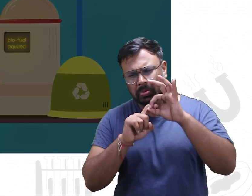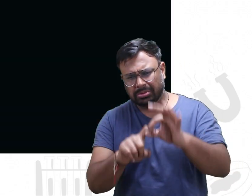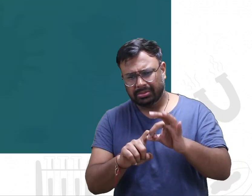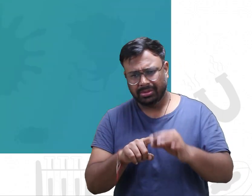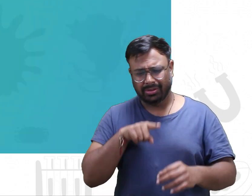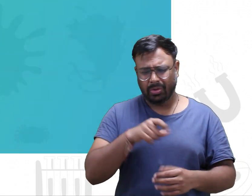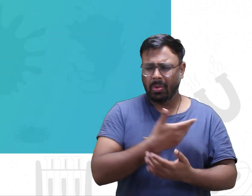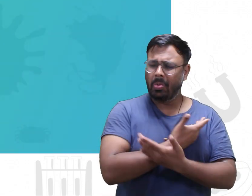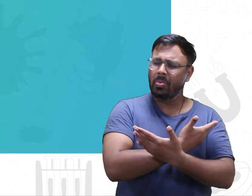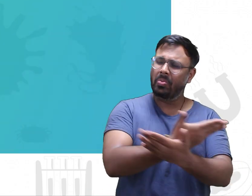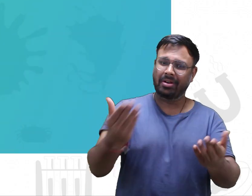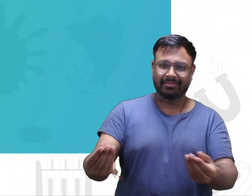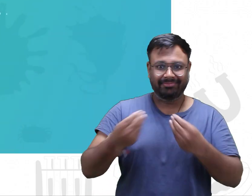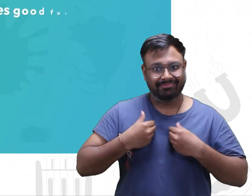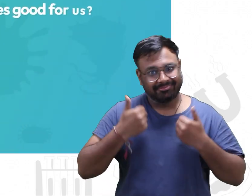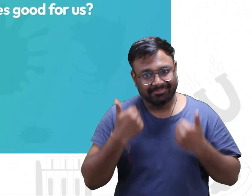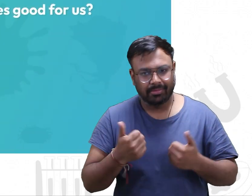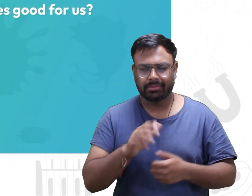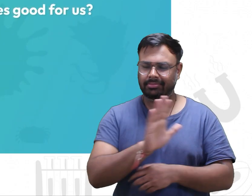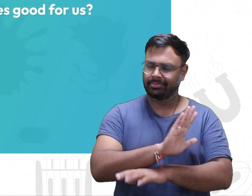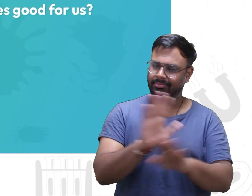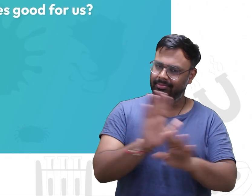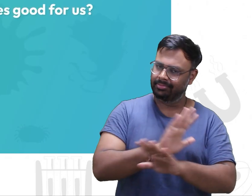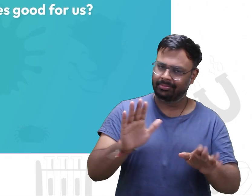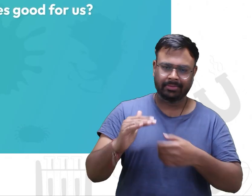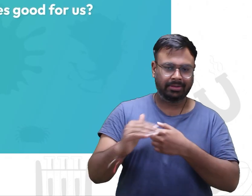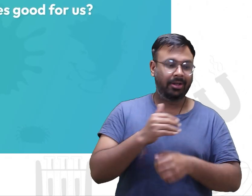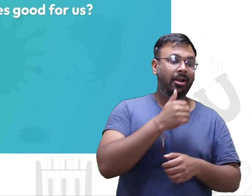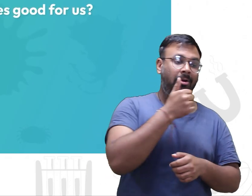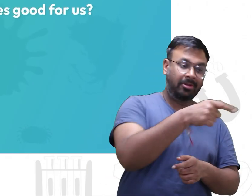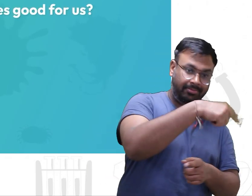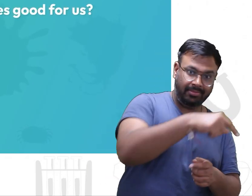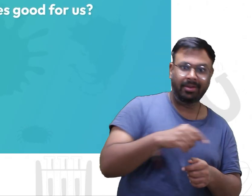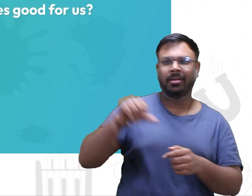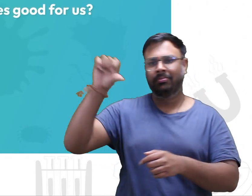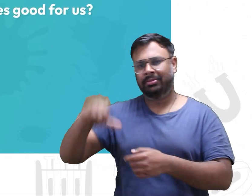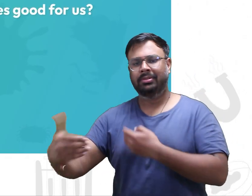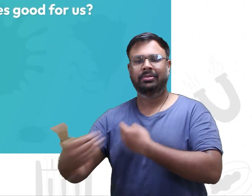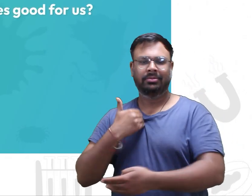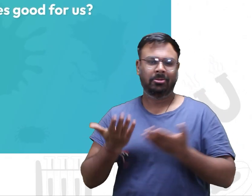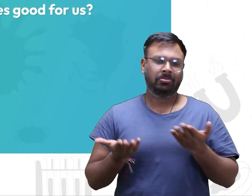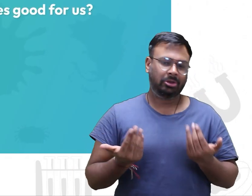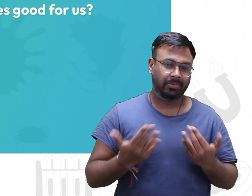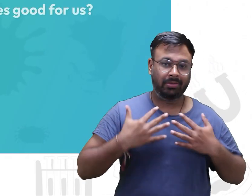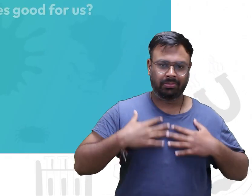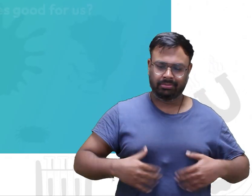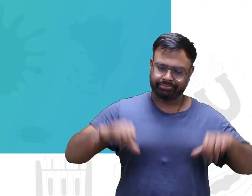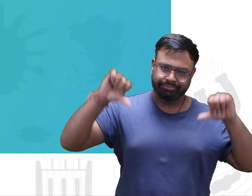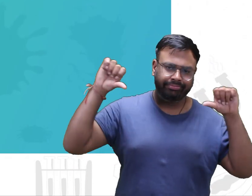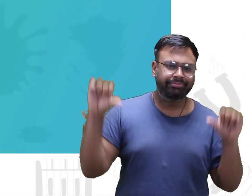wall. Now the question arises, are all microbes good for us? No, not all microbes are